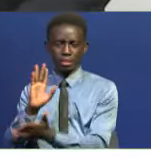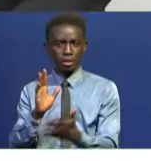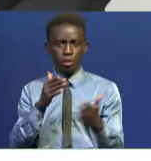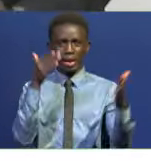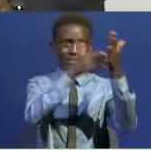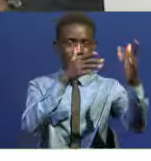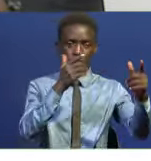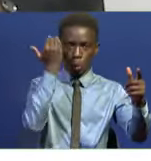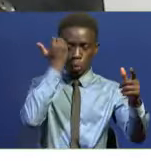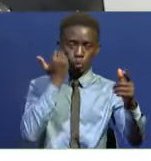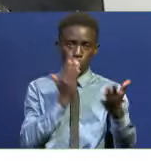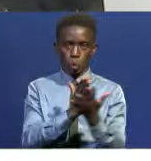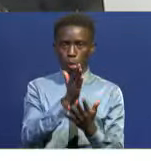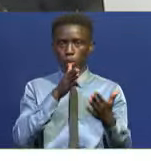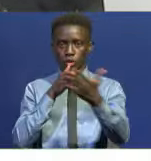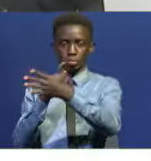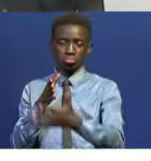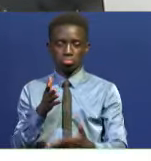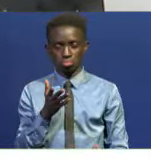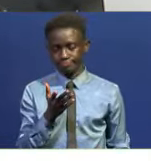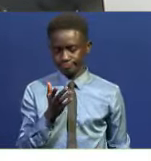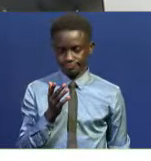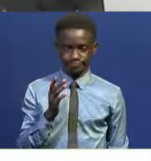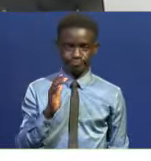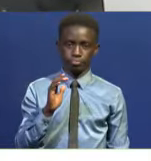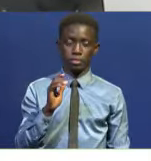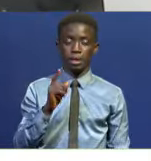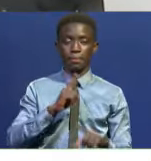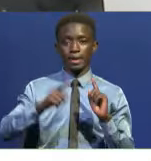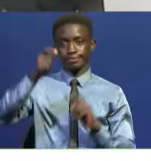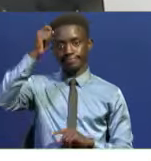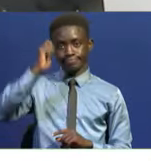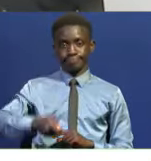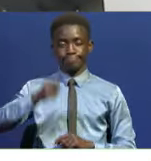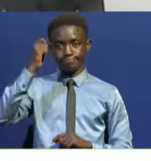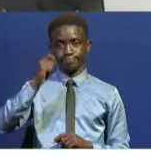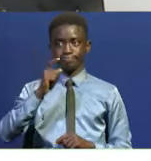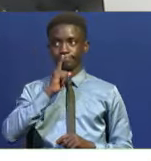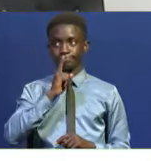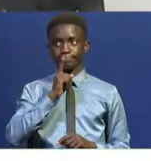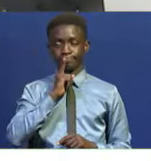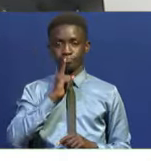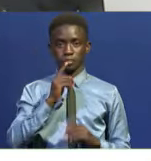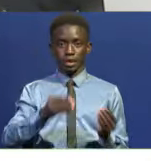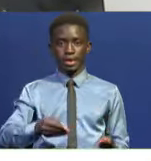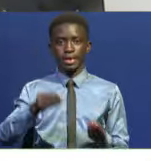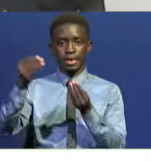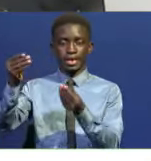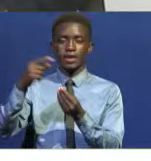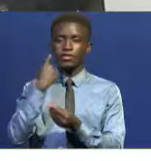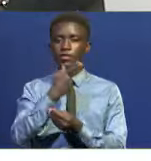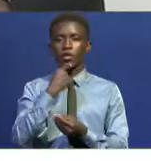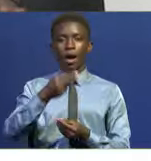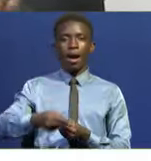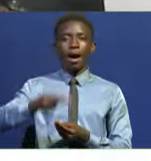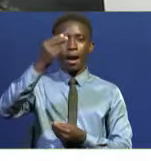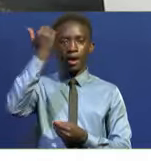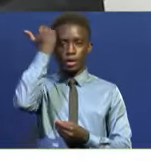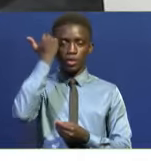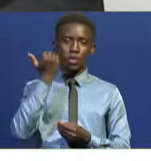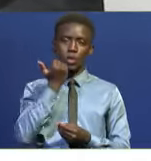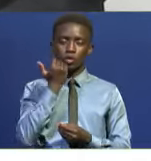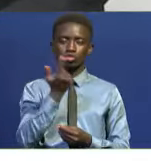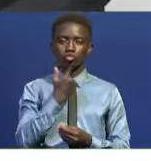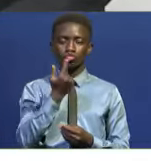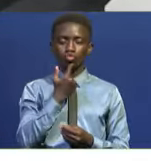Bahati Momoye, who directed the file be placed before the presiding judge of the High Court, Chacha Mwita,